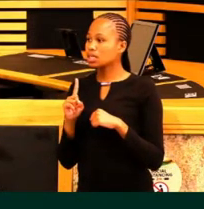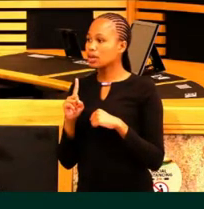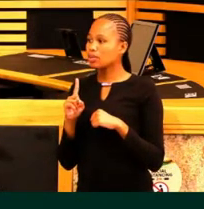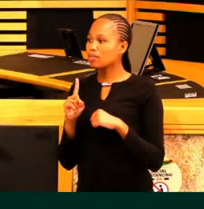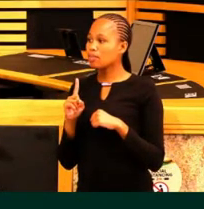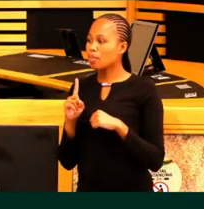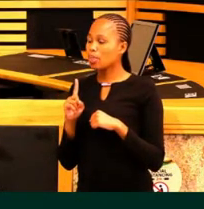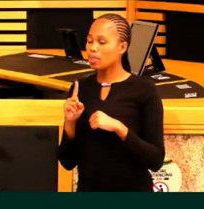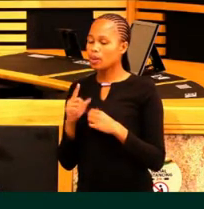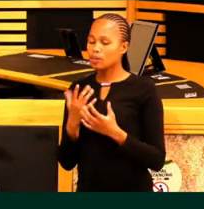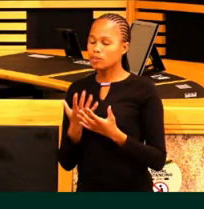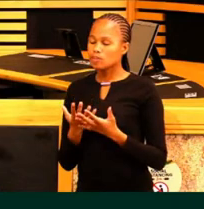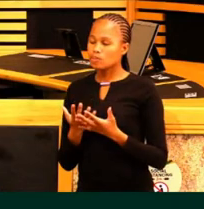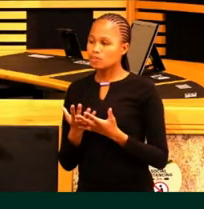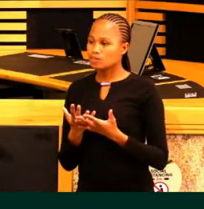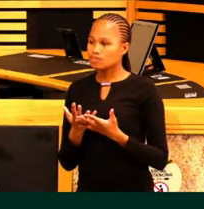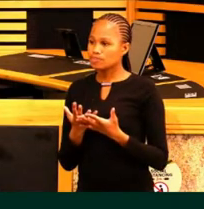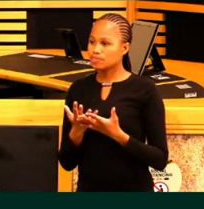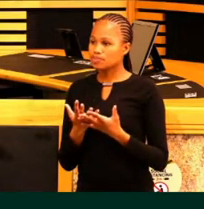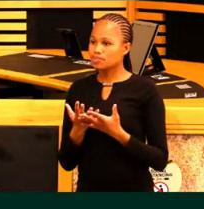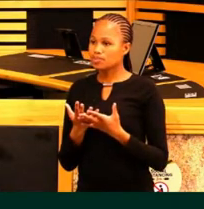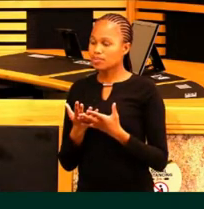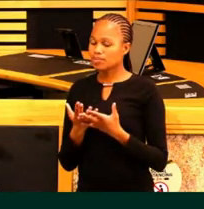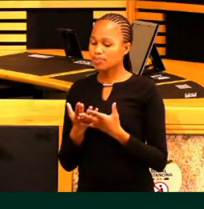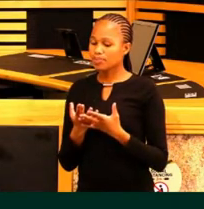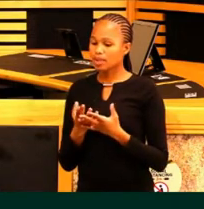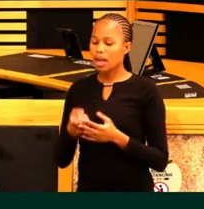Norco foreign